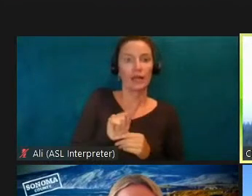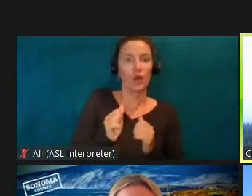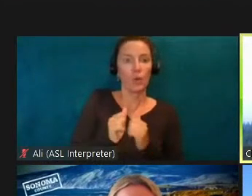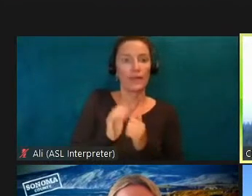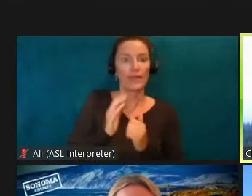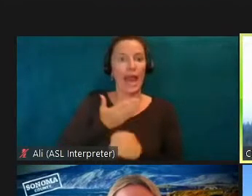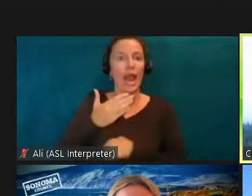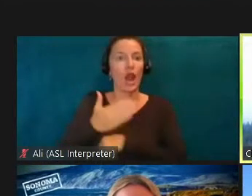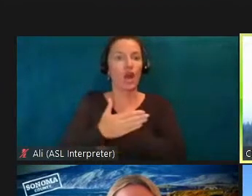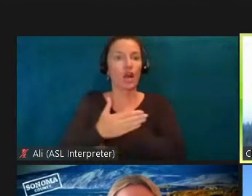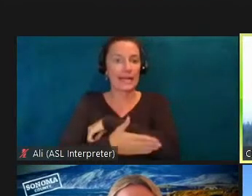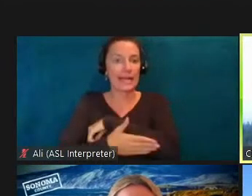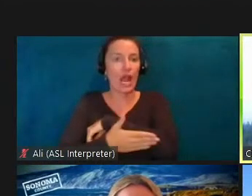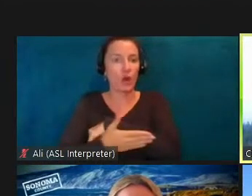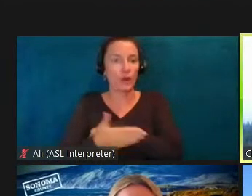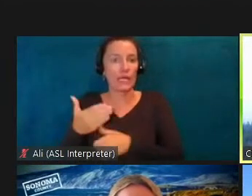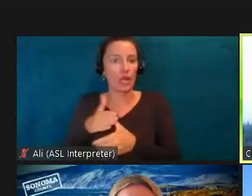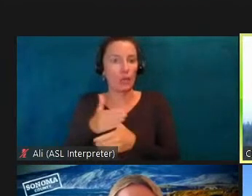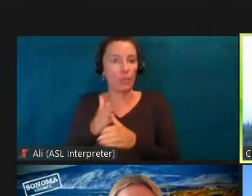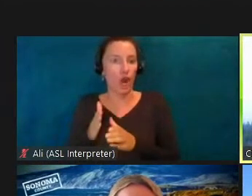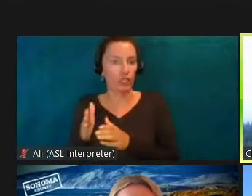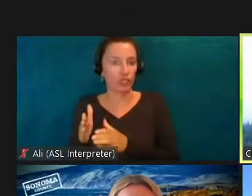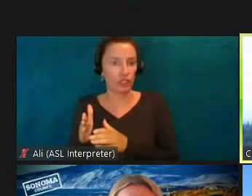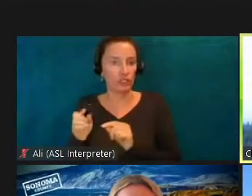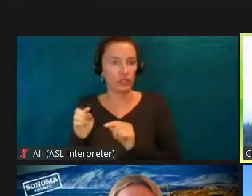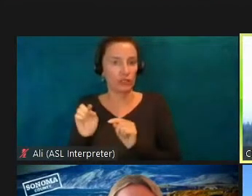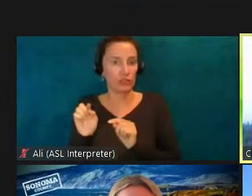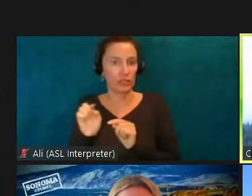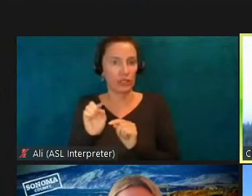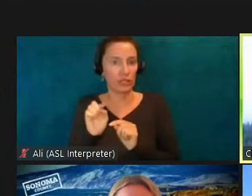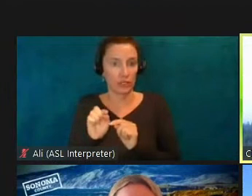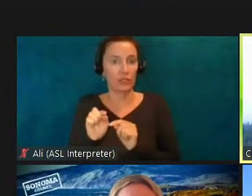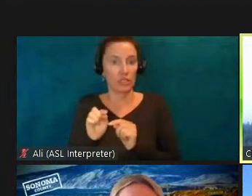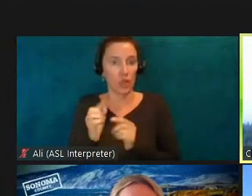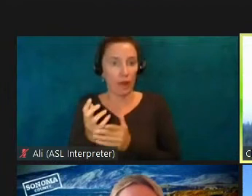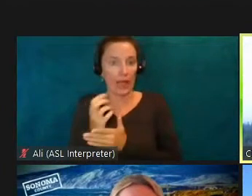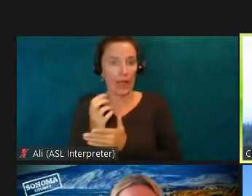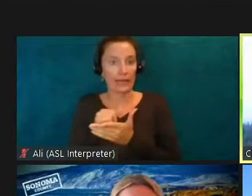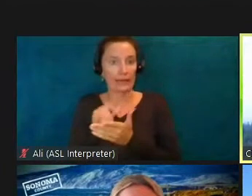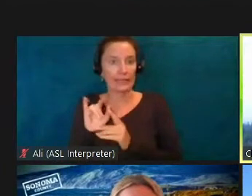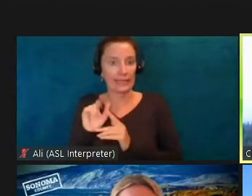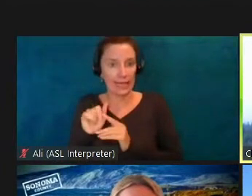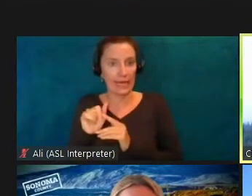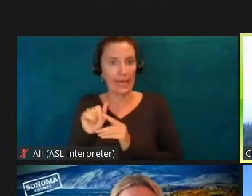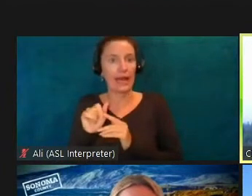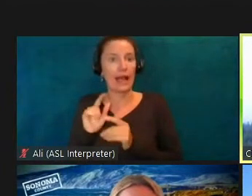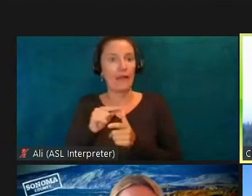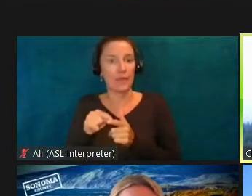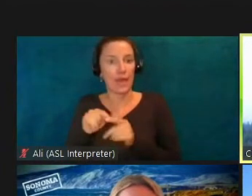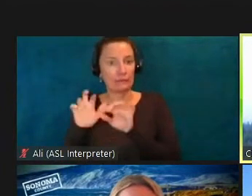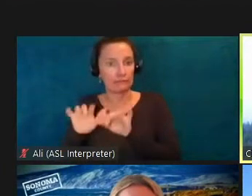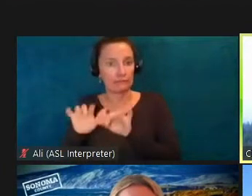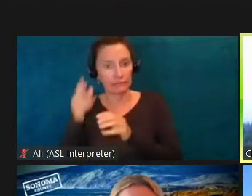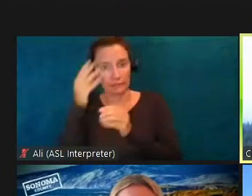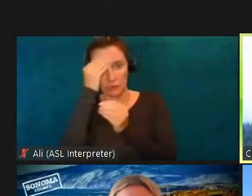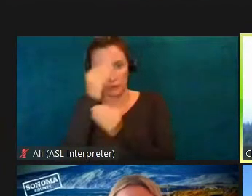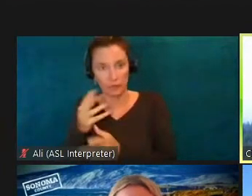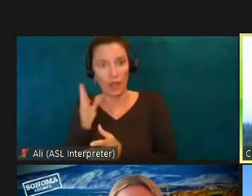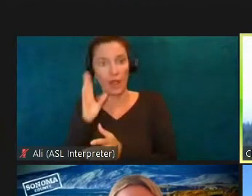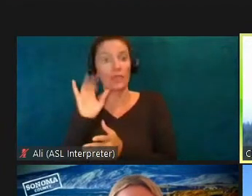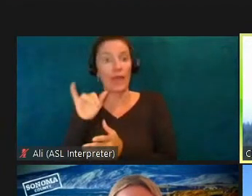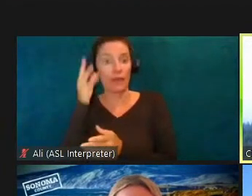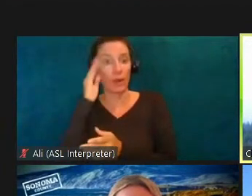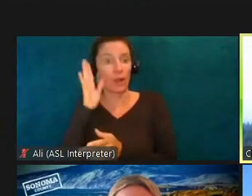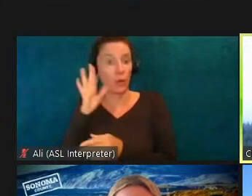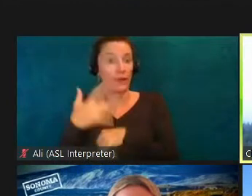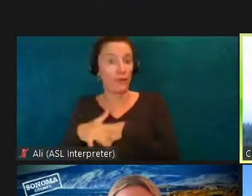county partners to collect that data and push it into the system. So that information will be available to the